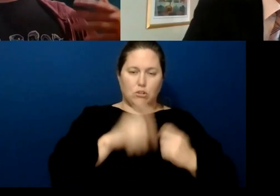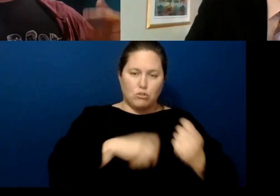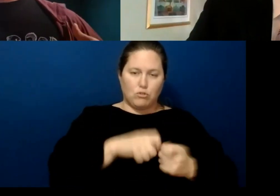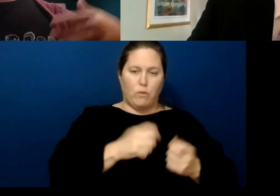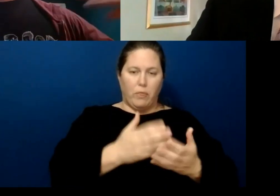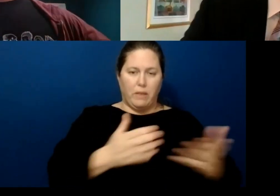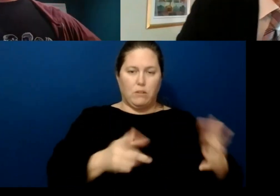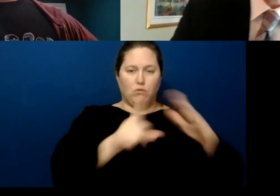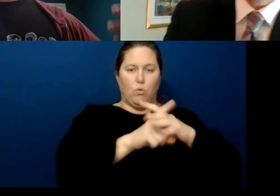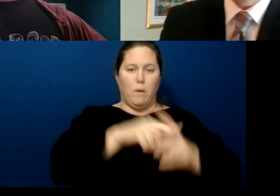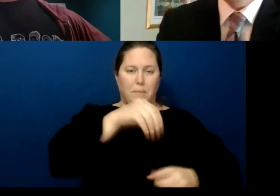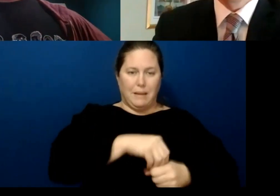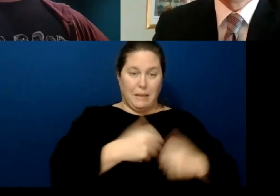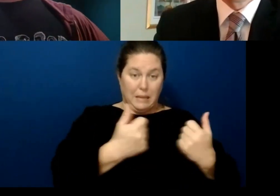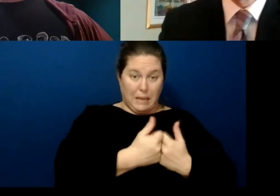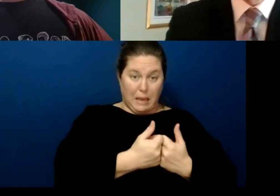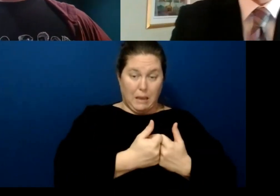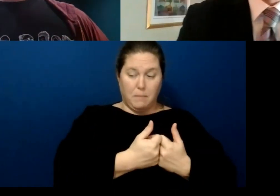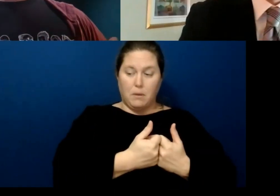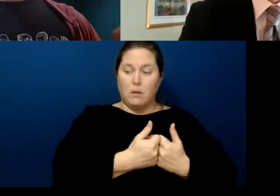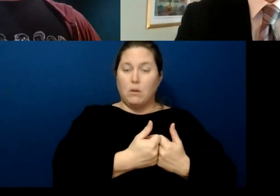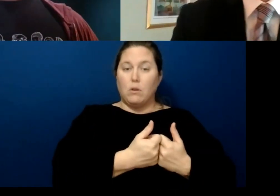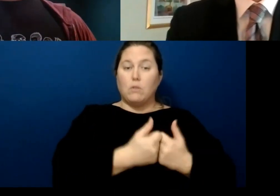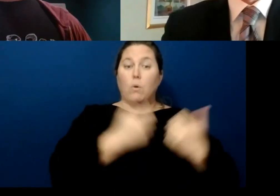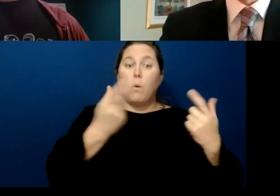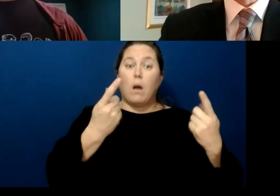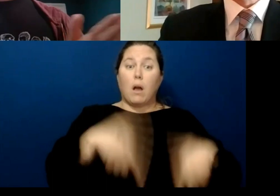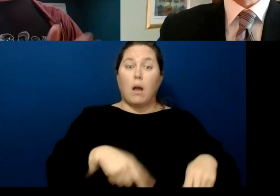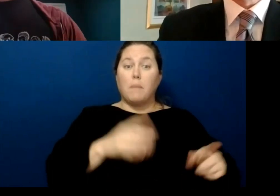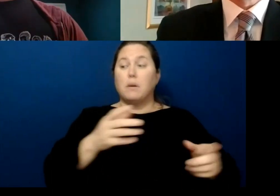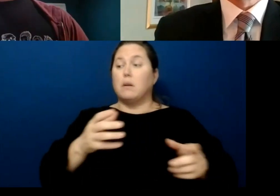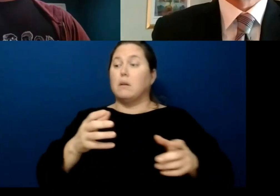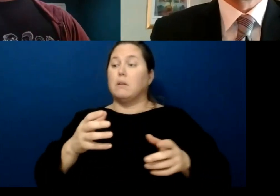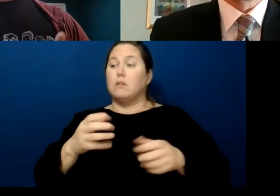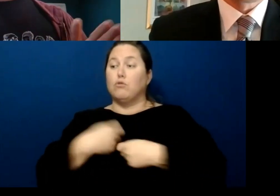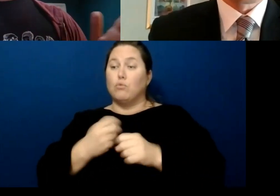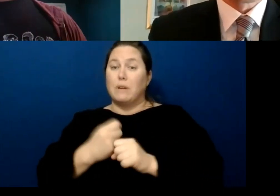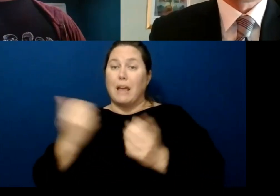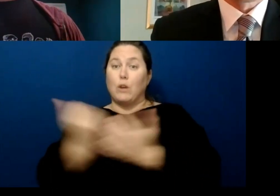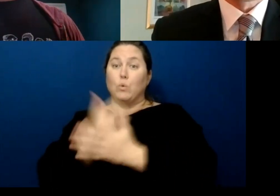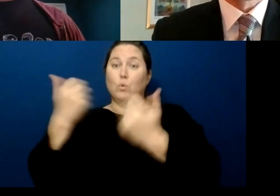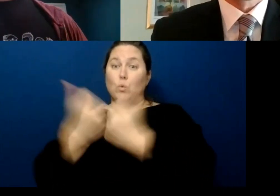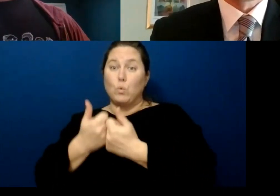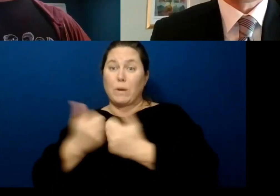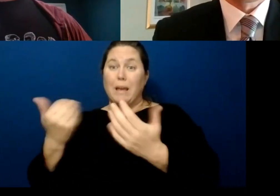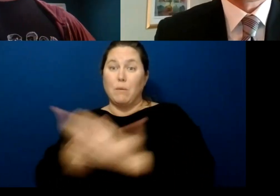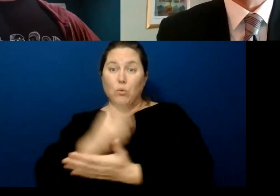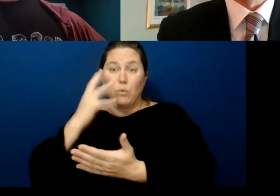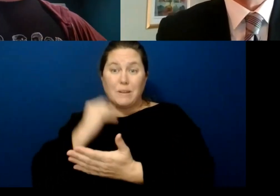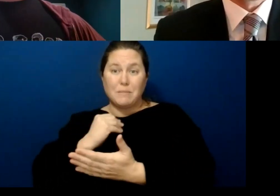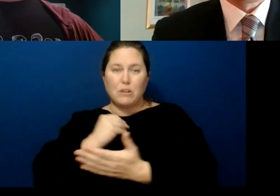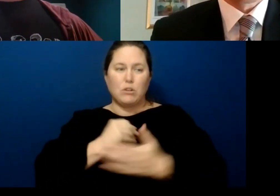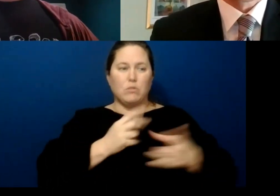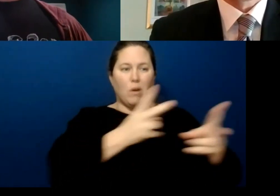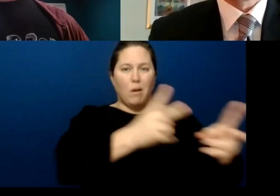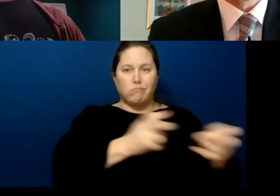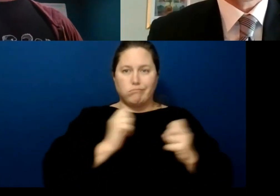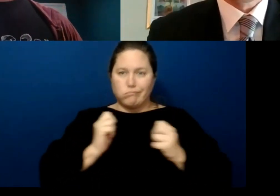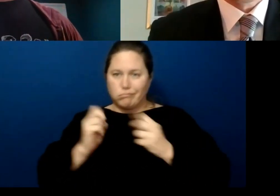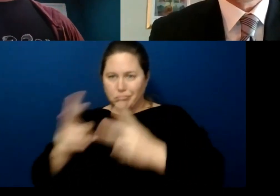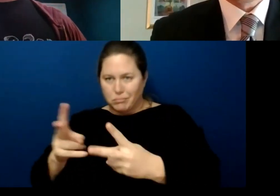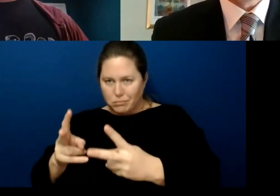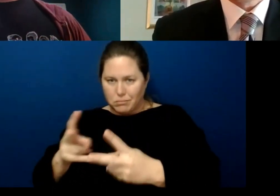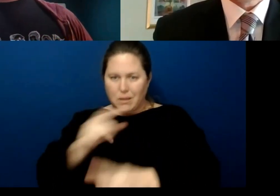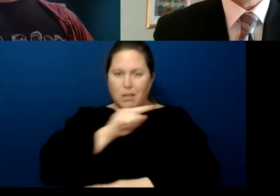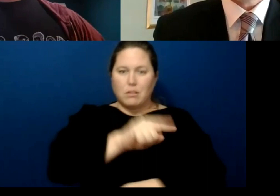game. So when you create a new game or a new experience, sometimes you want to carry over some of those consistent things that people have been trained in